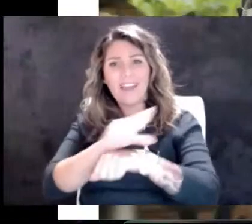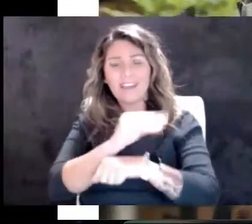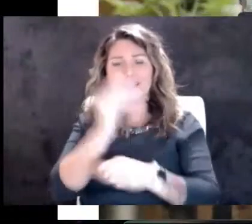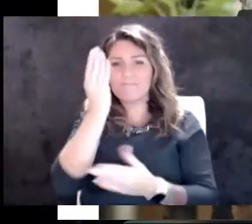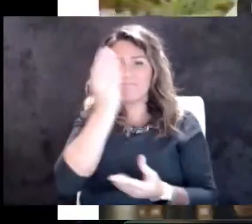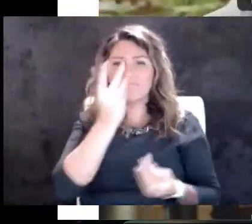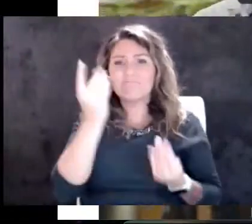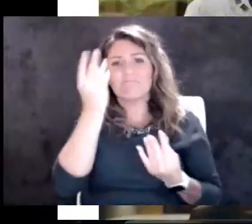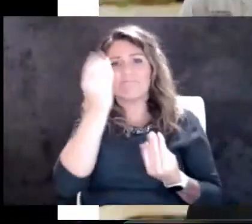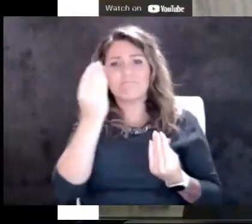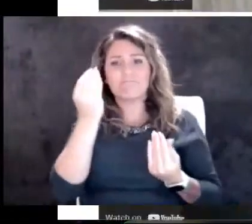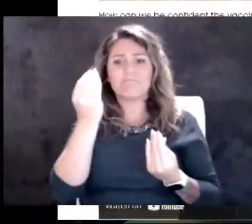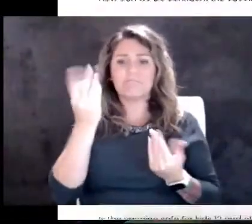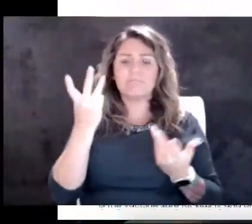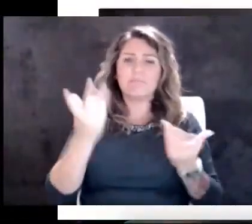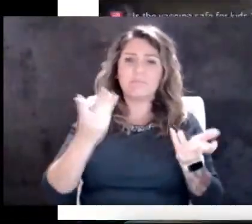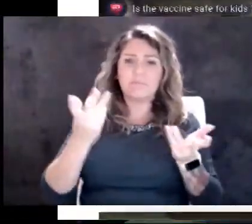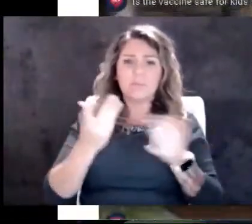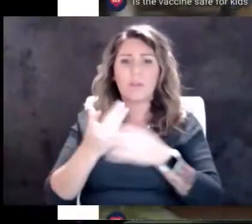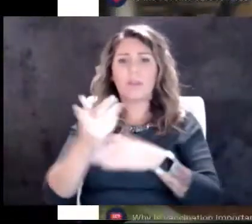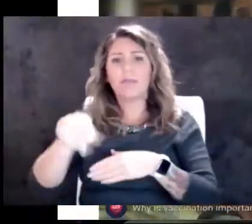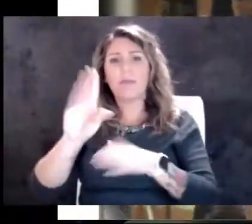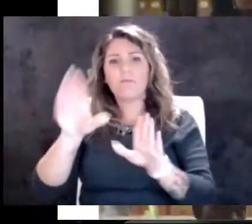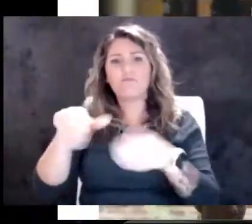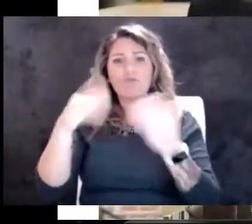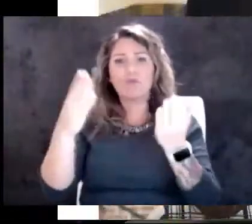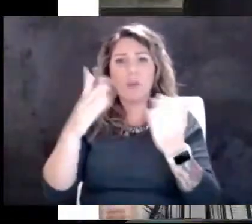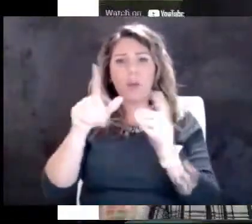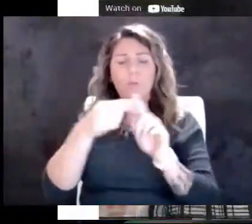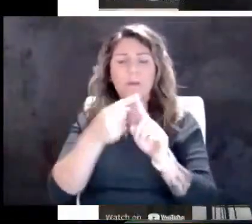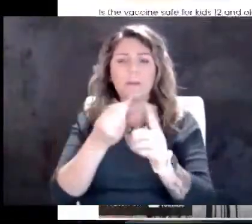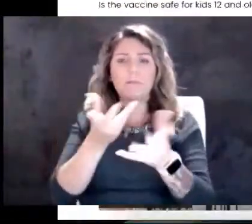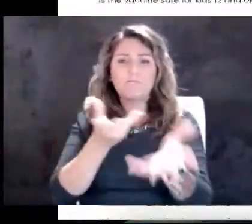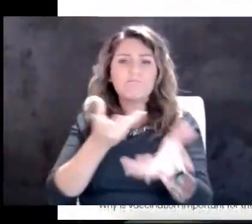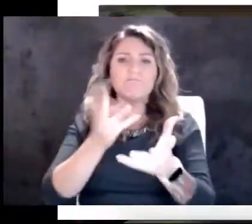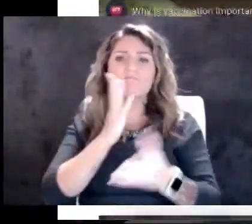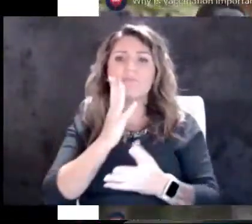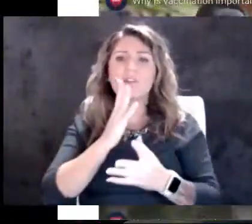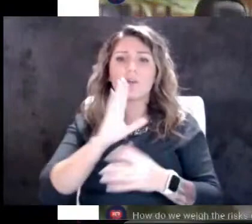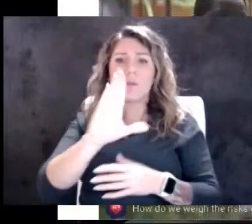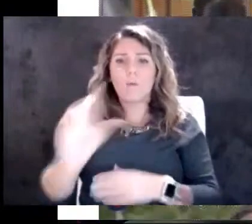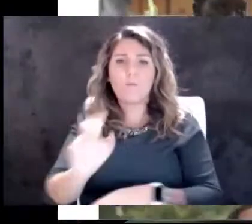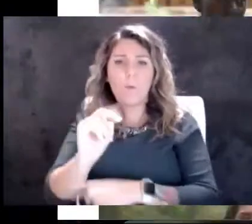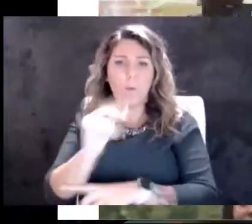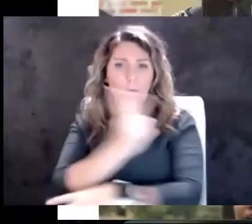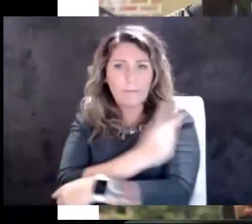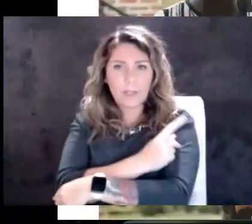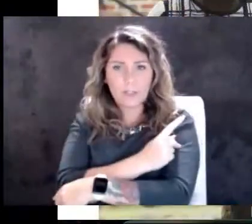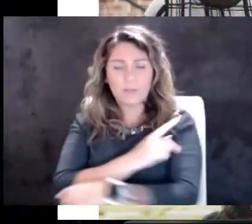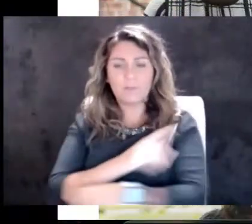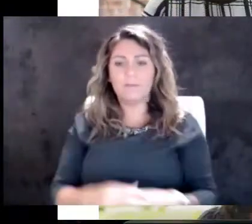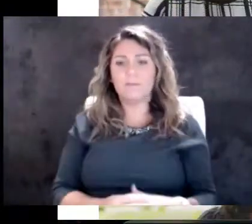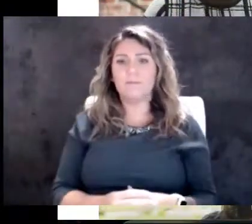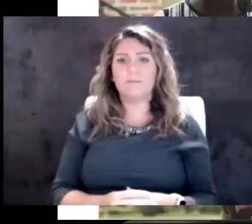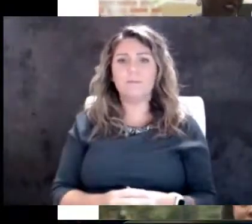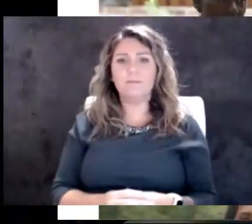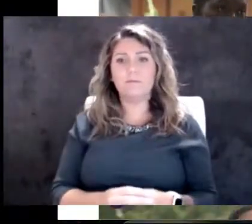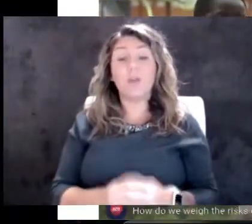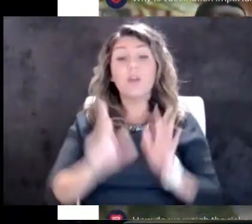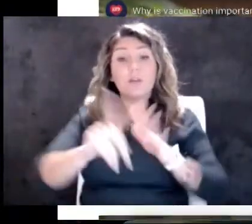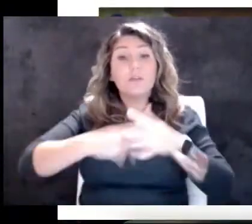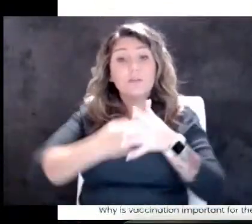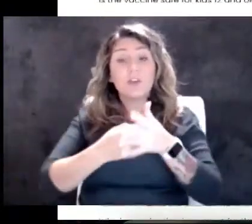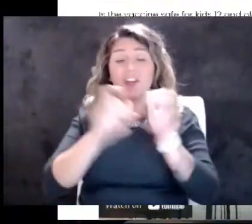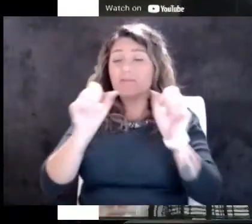considerations that that they give when they're talking to their own patients, to simulate as much as possible, if you